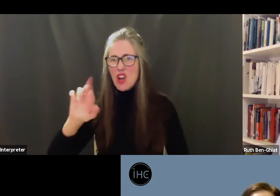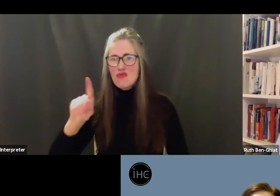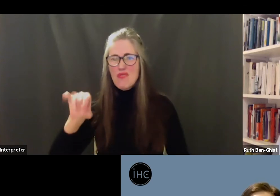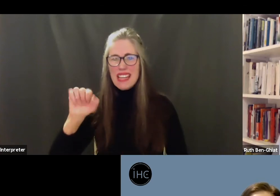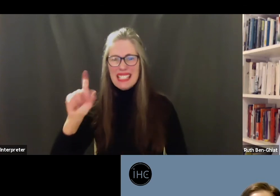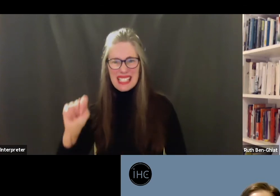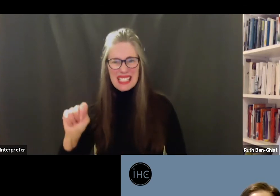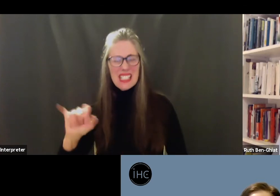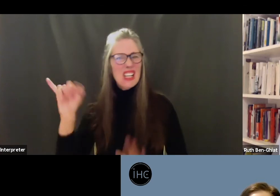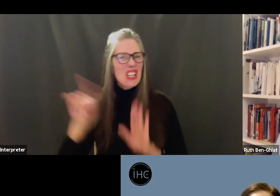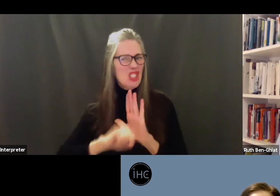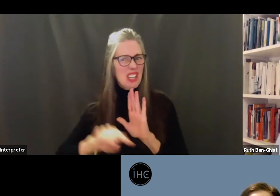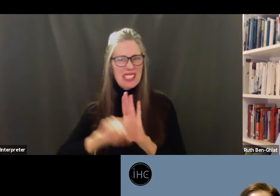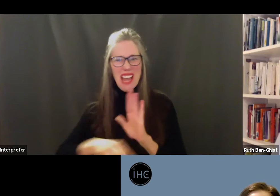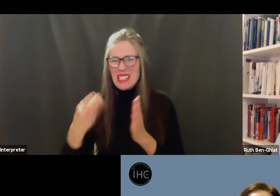as